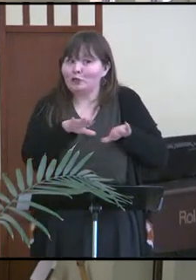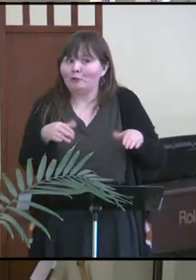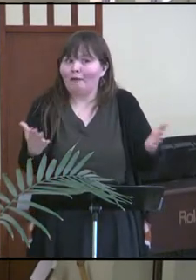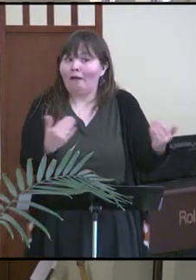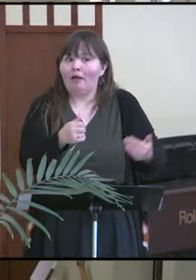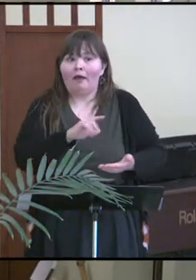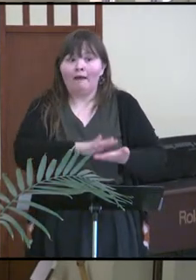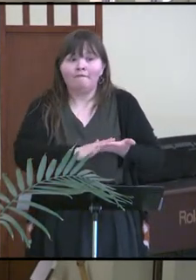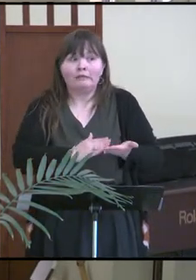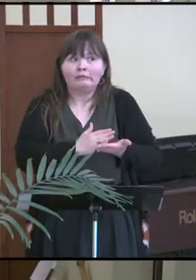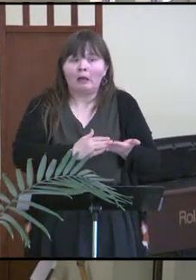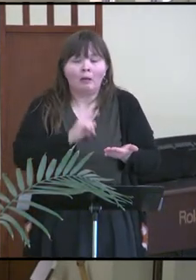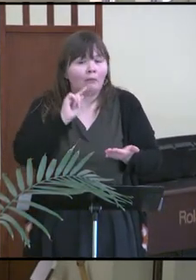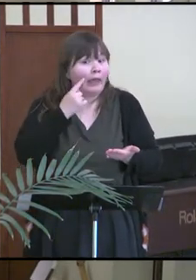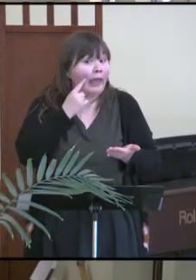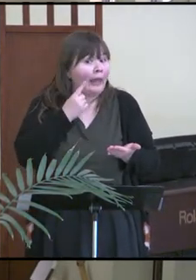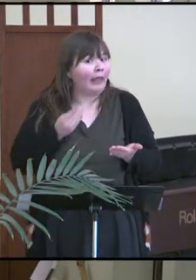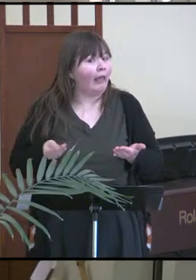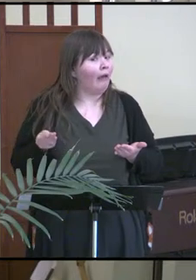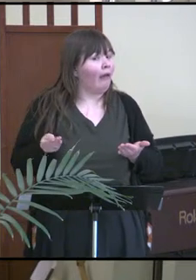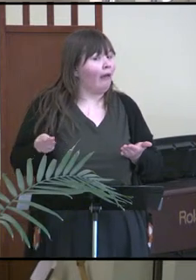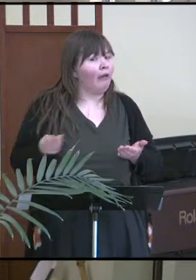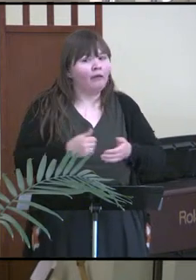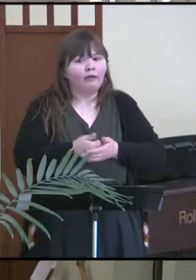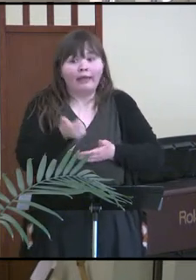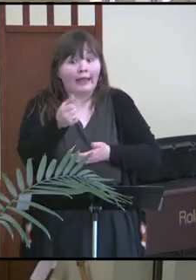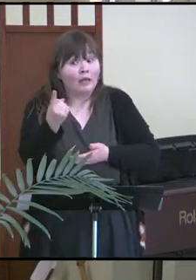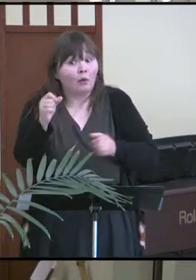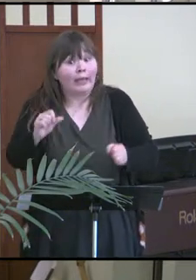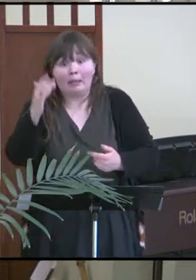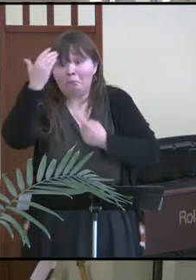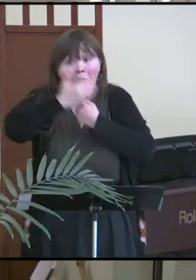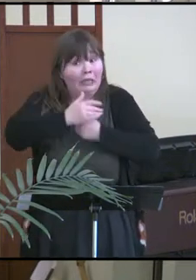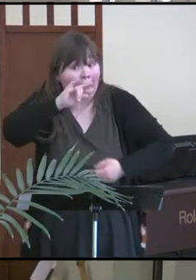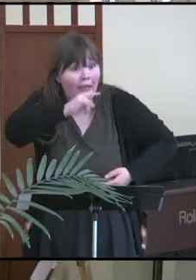out. Candy?